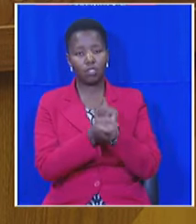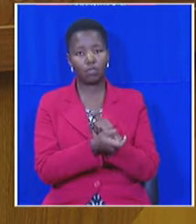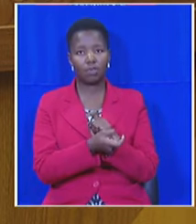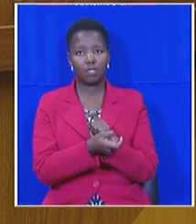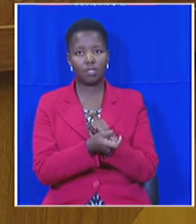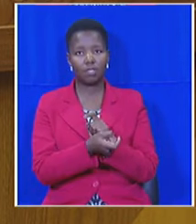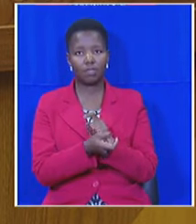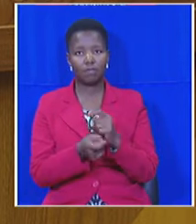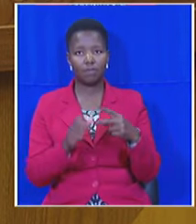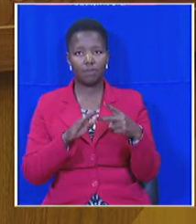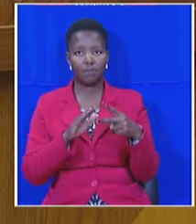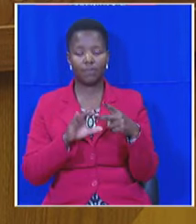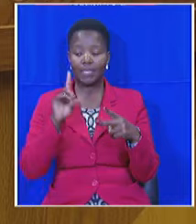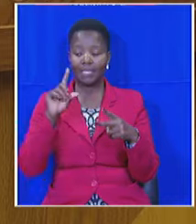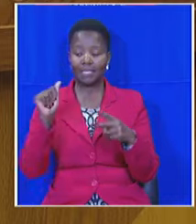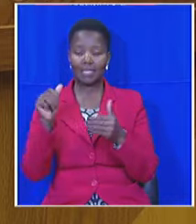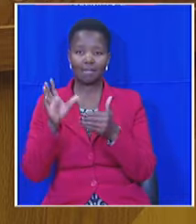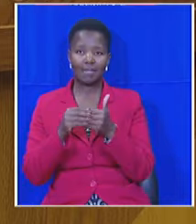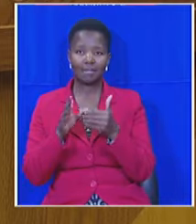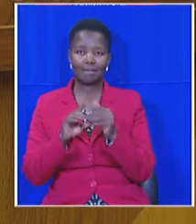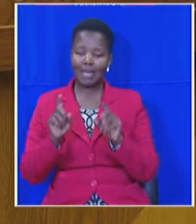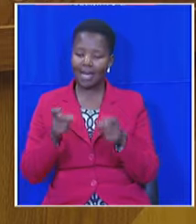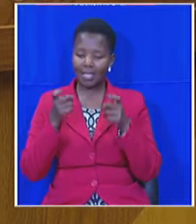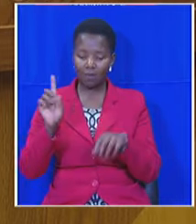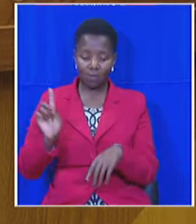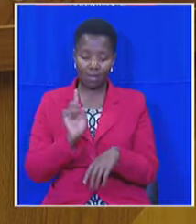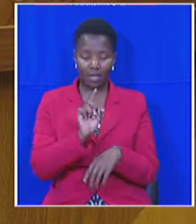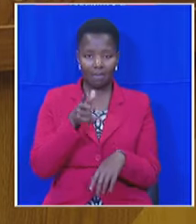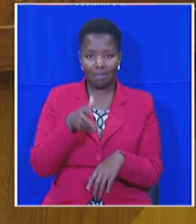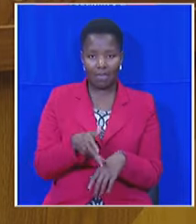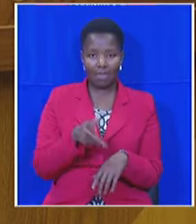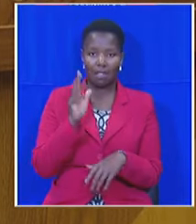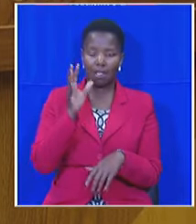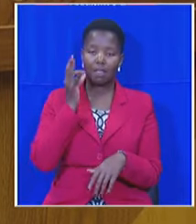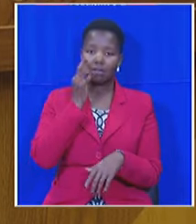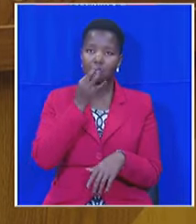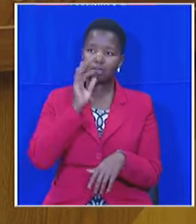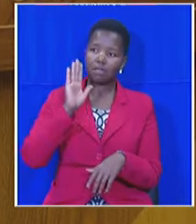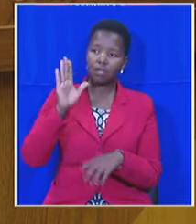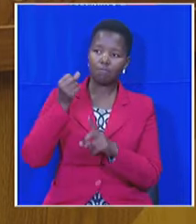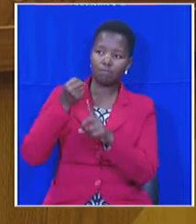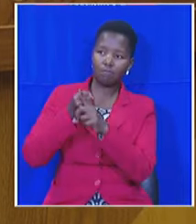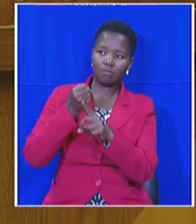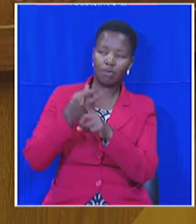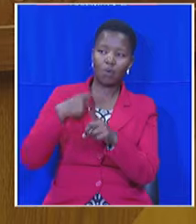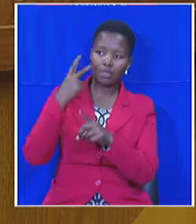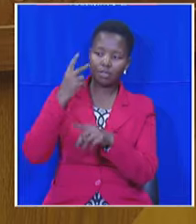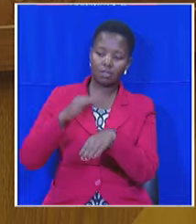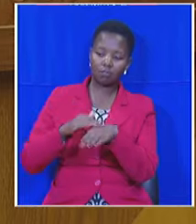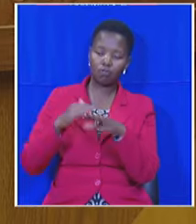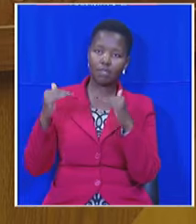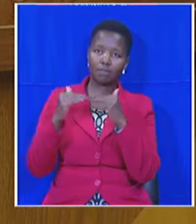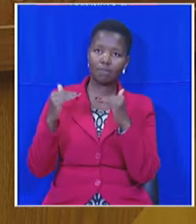And the member from the DA cannot come here and claim to be a champion on transformation. We